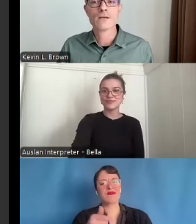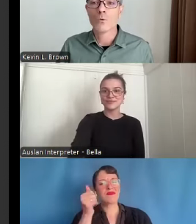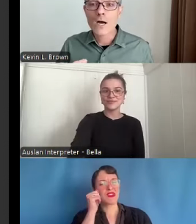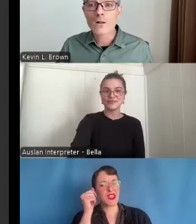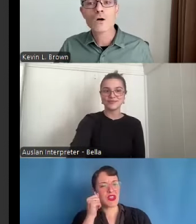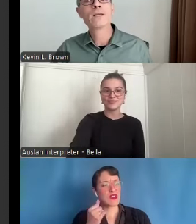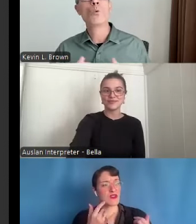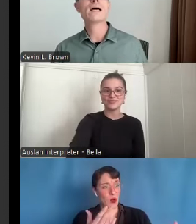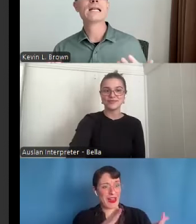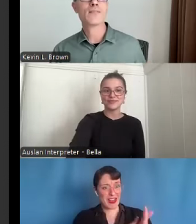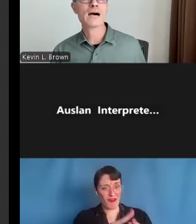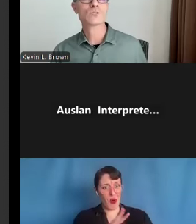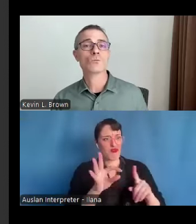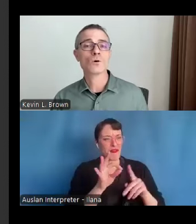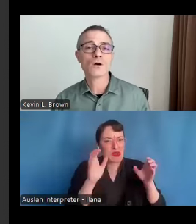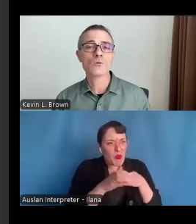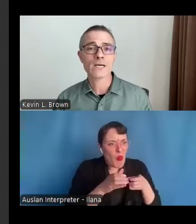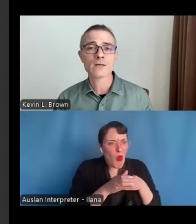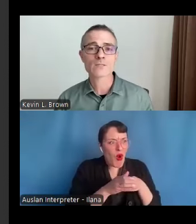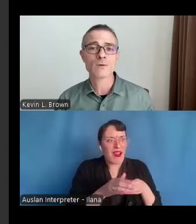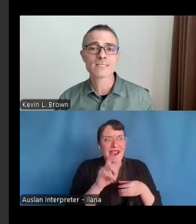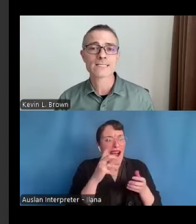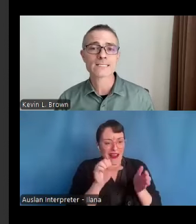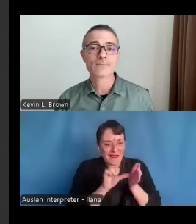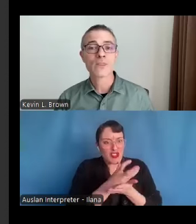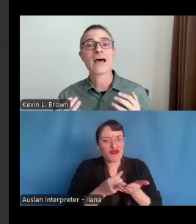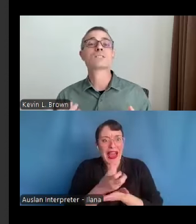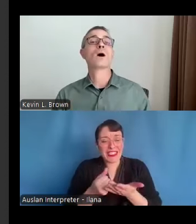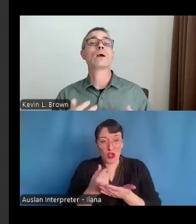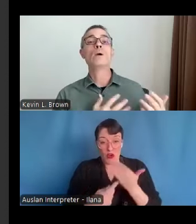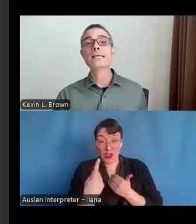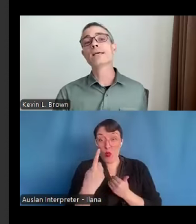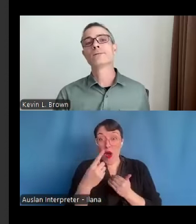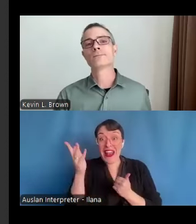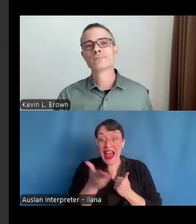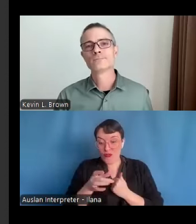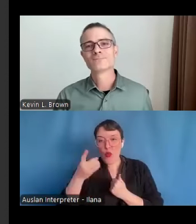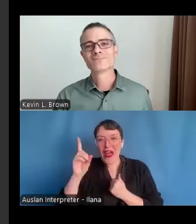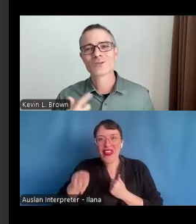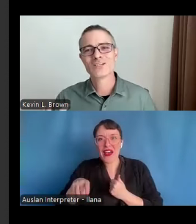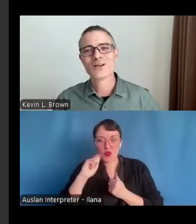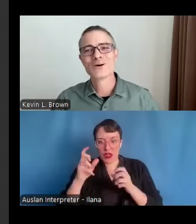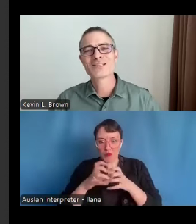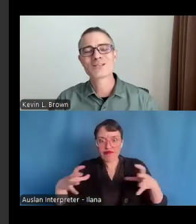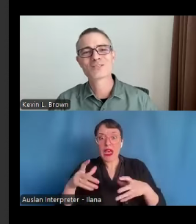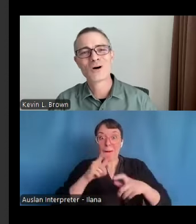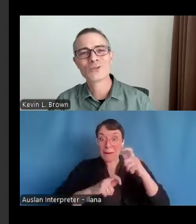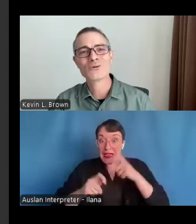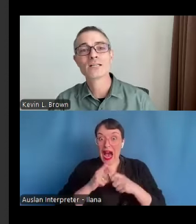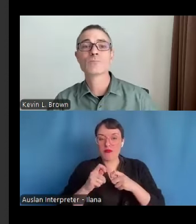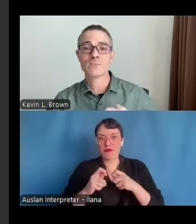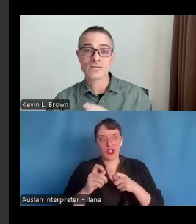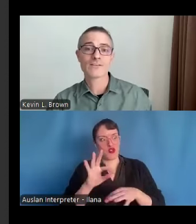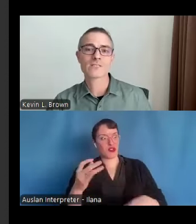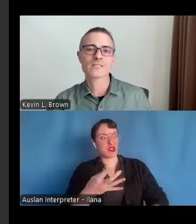fundraising? Well, only 1 in 1,000 will grow beyond a small business. That's why so did you notice the small